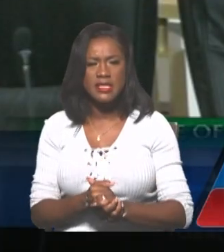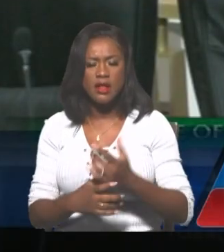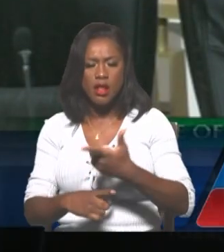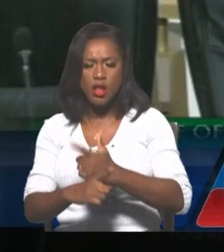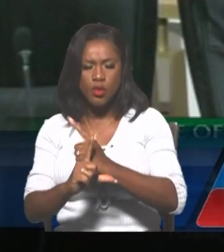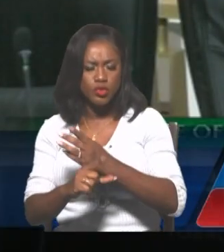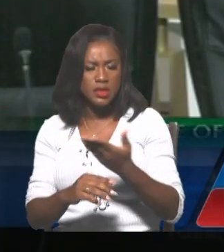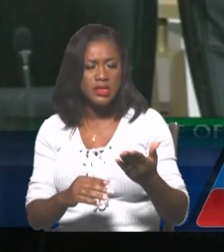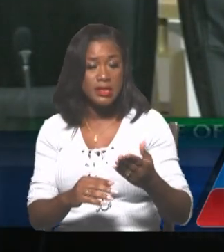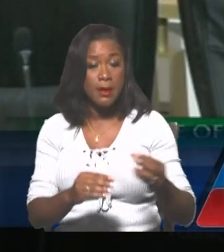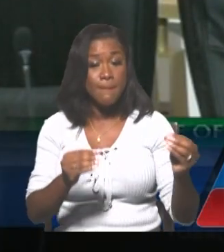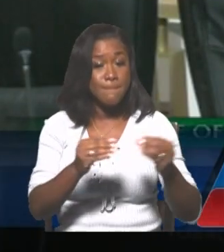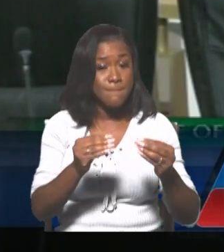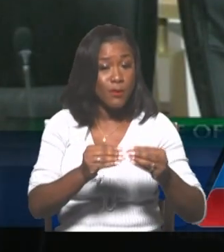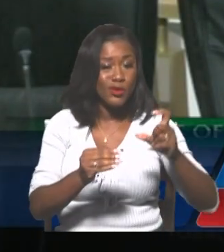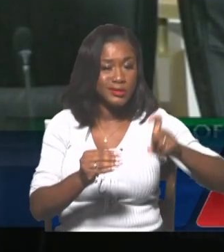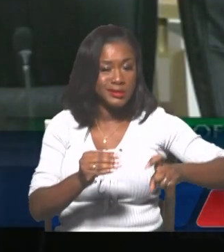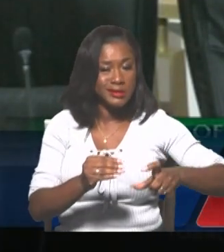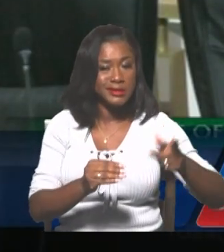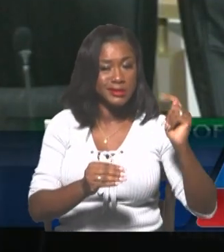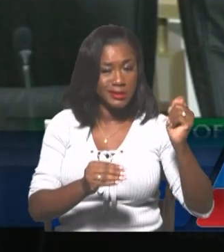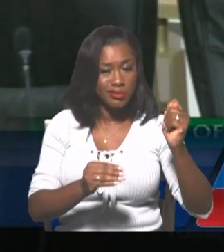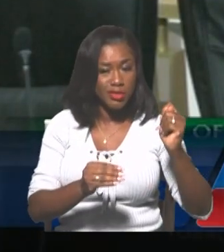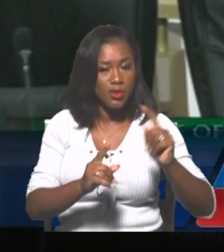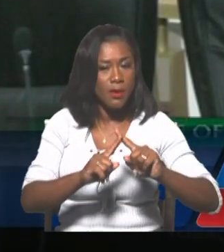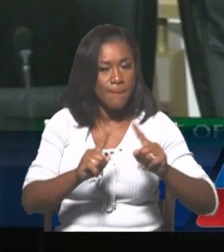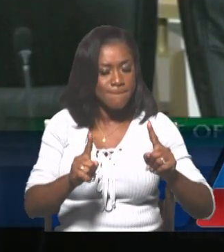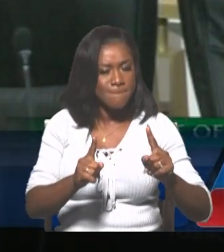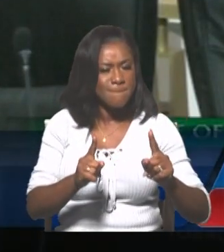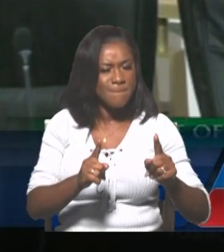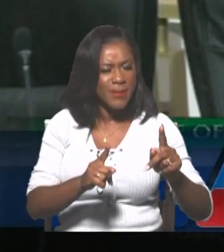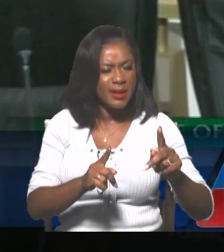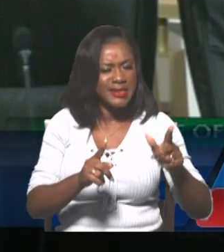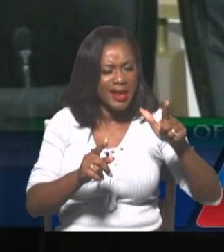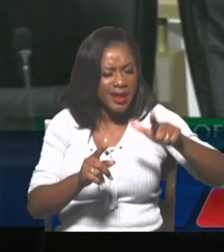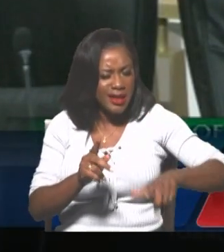building are higher in Tobago, even though its population is statistically small.